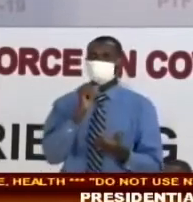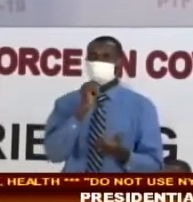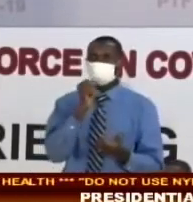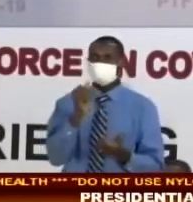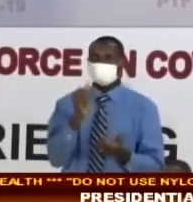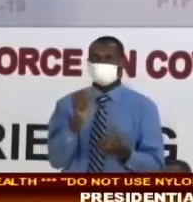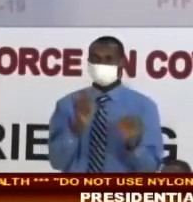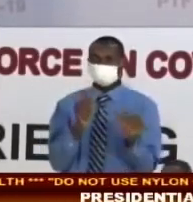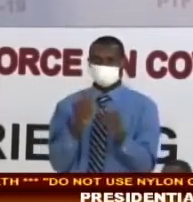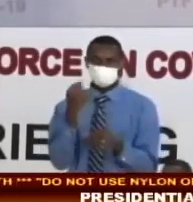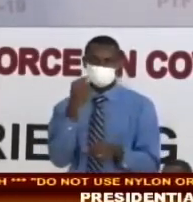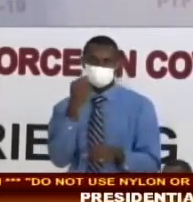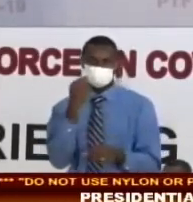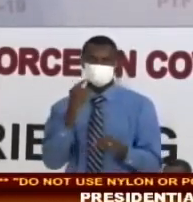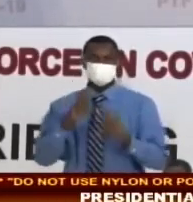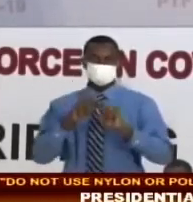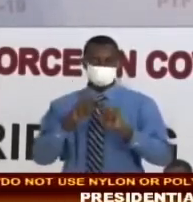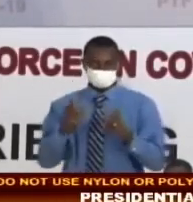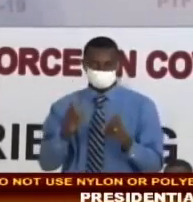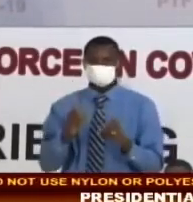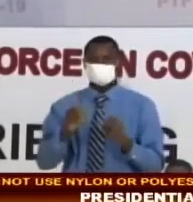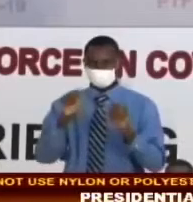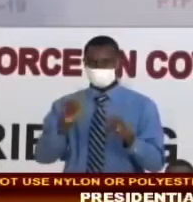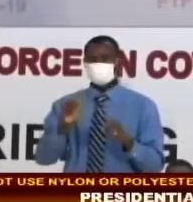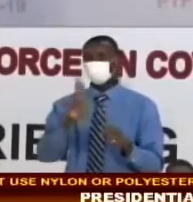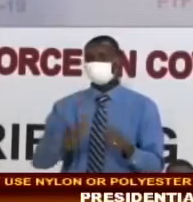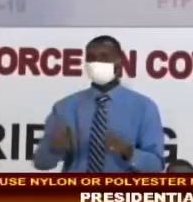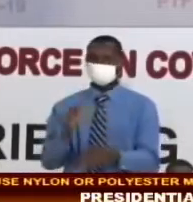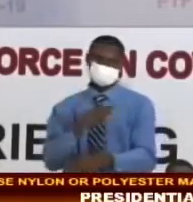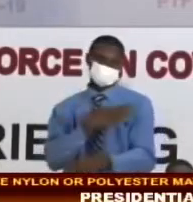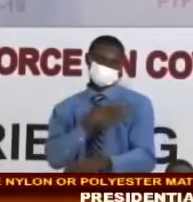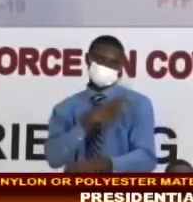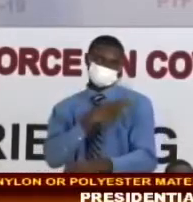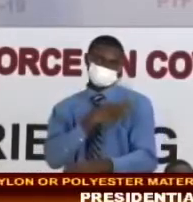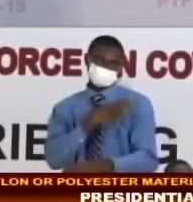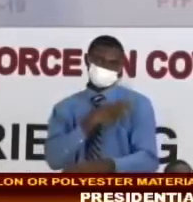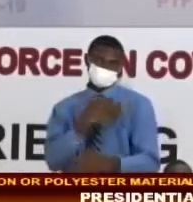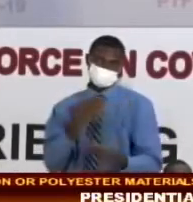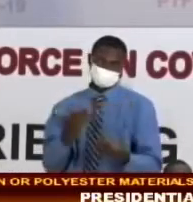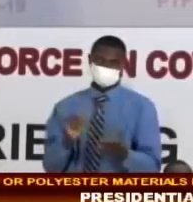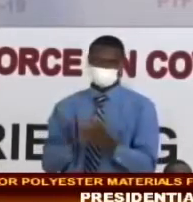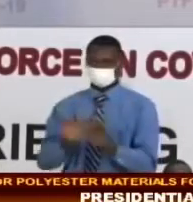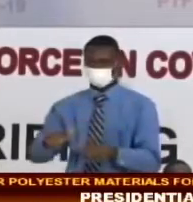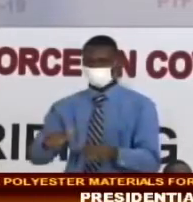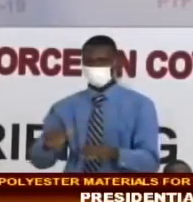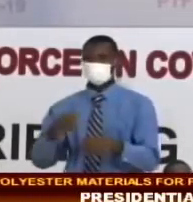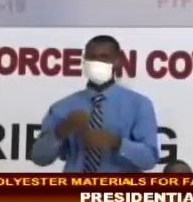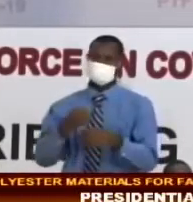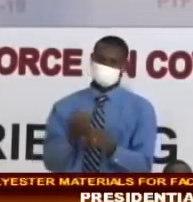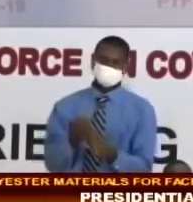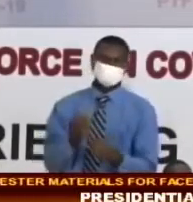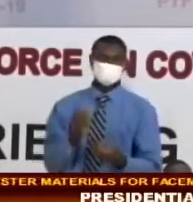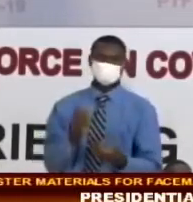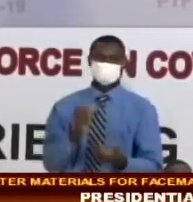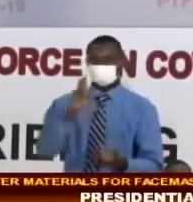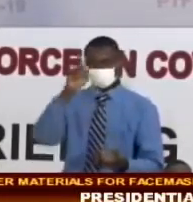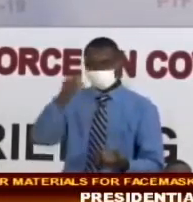type, as some of us are using right now. It doesn't have to be medical mask